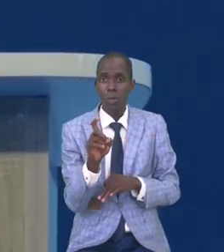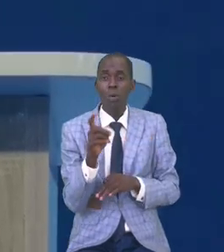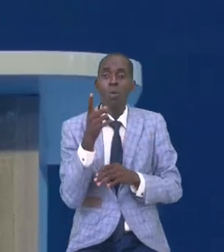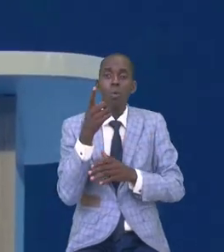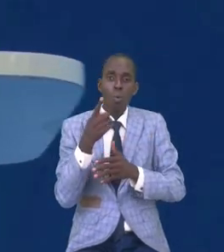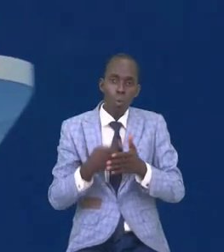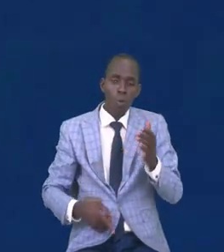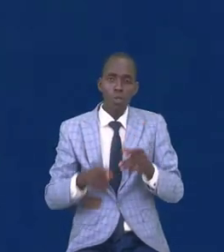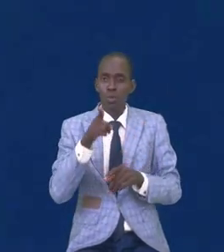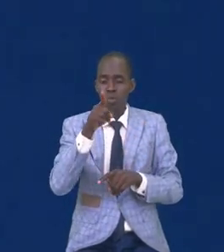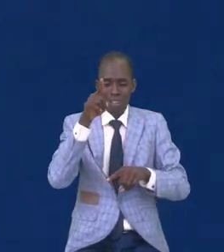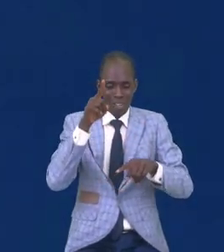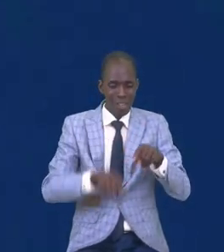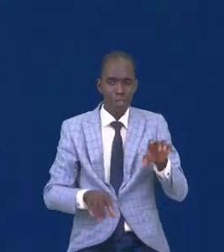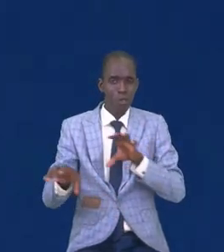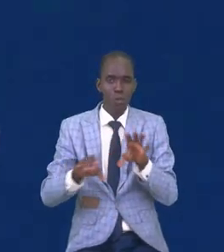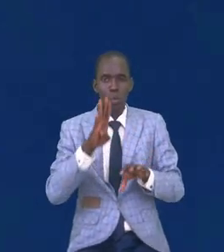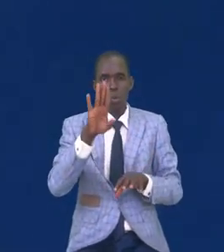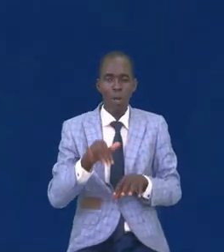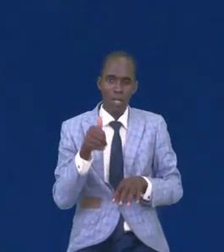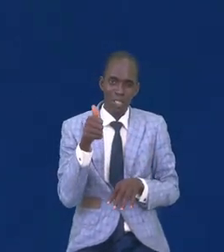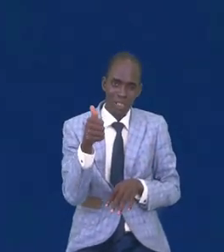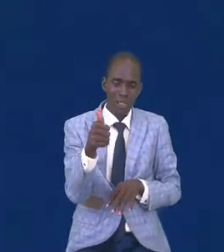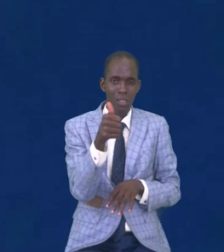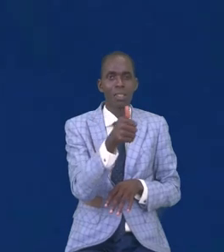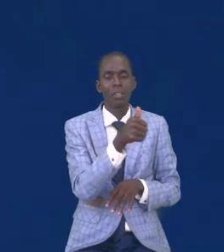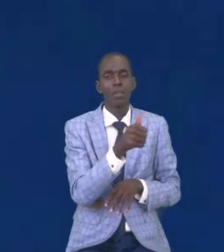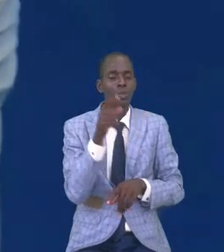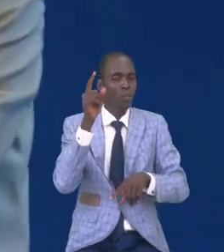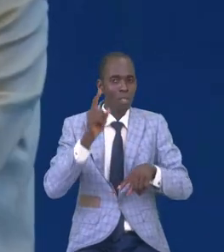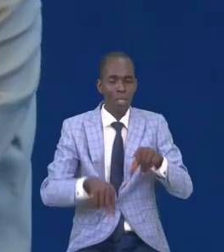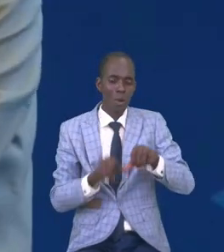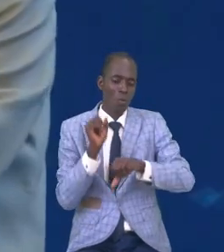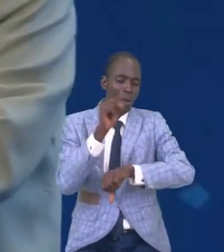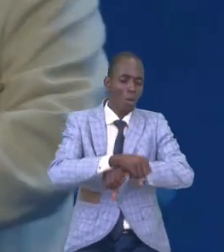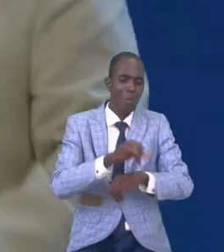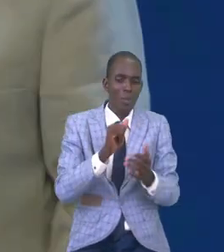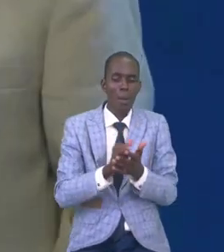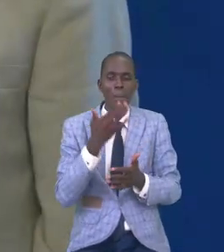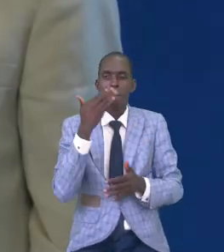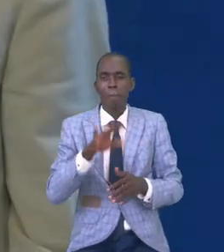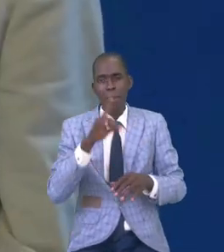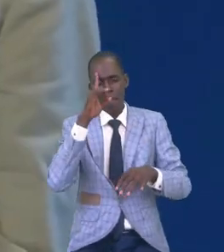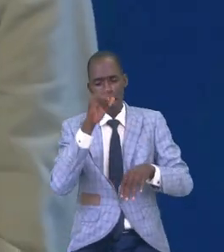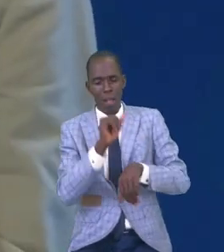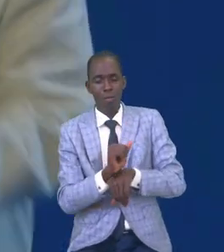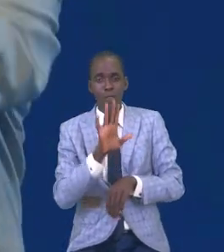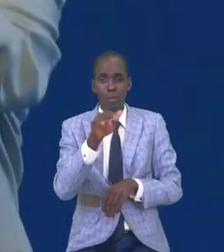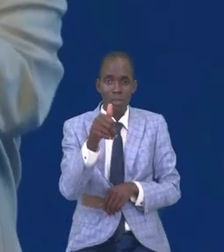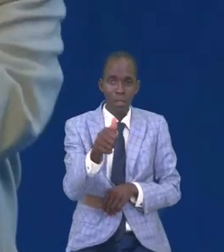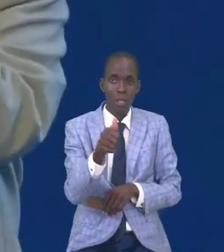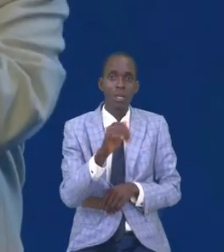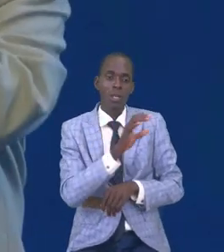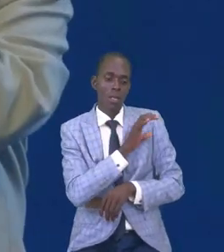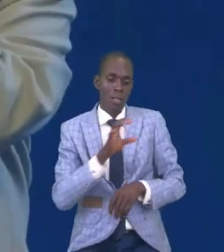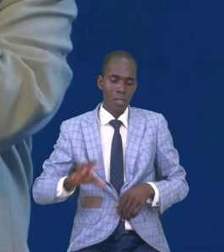do by yourself. You couldn't overcome all those bad habits by yourself.